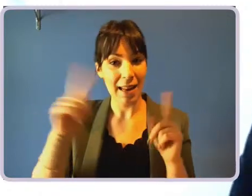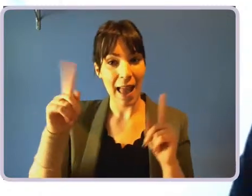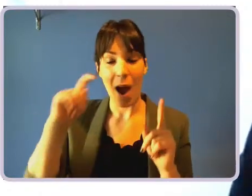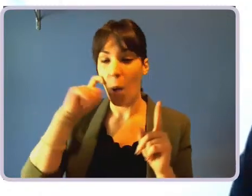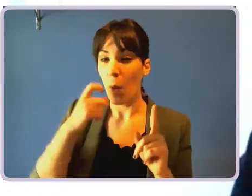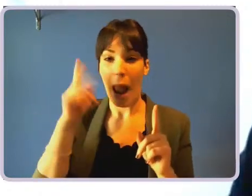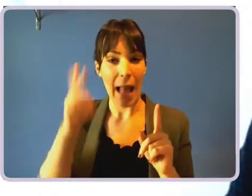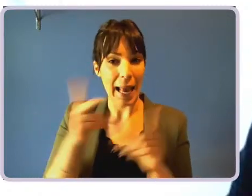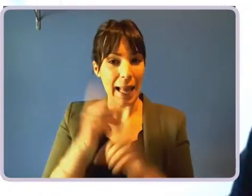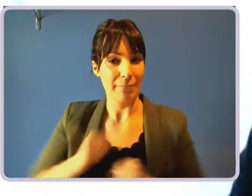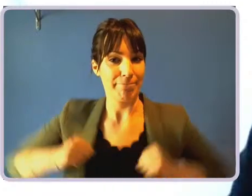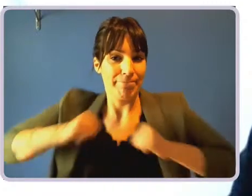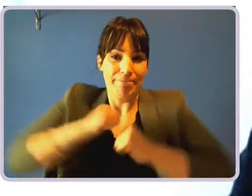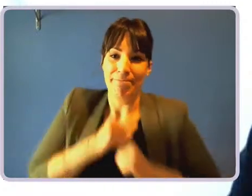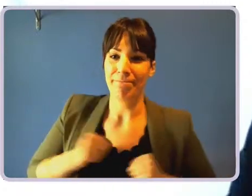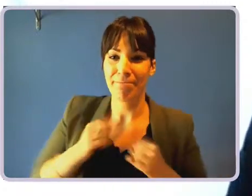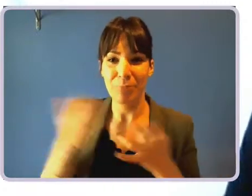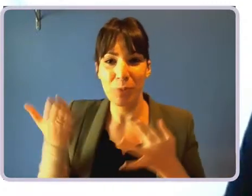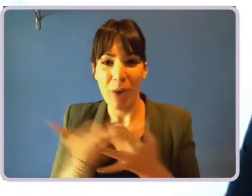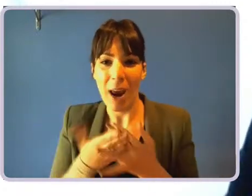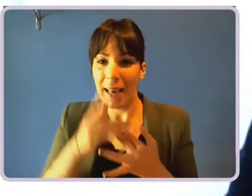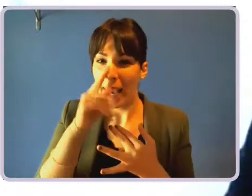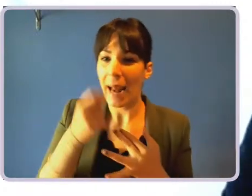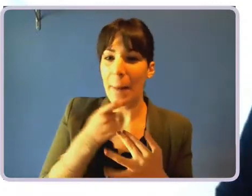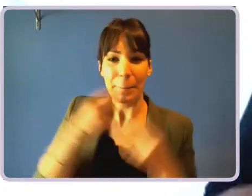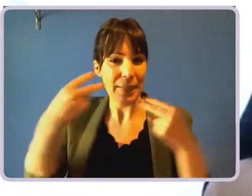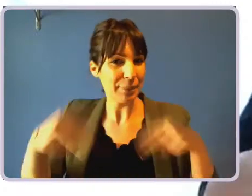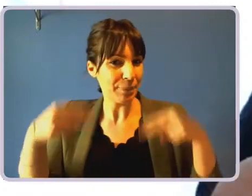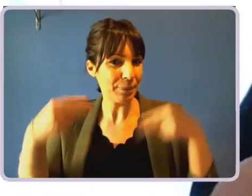break that you can dance in your spaces again. And just